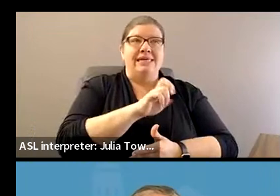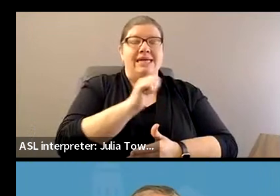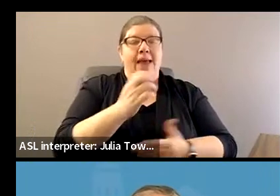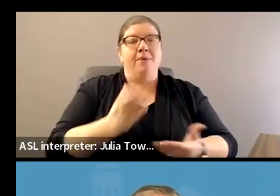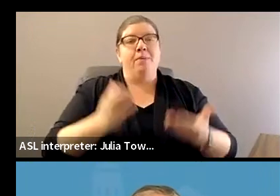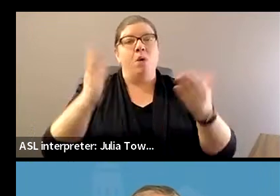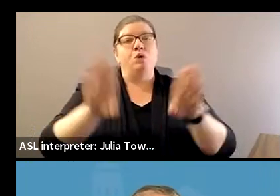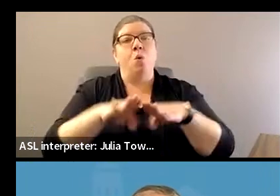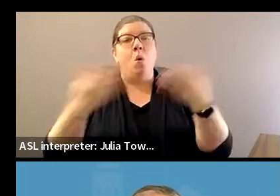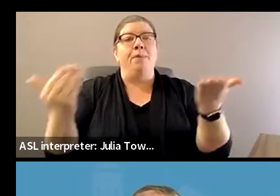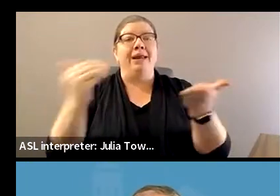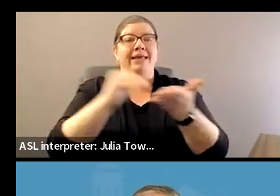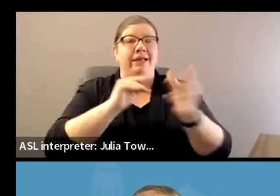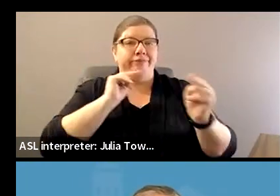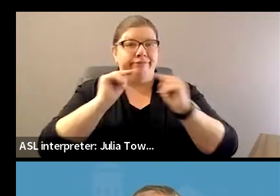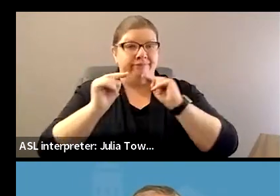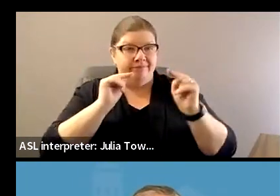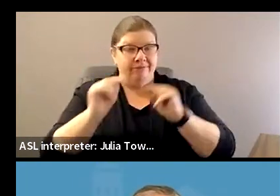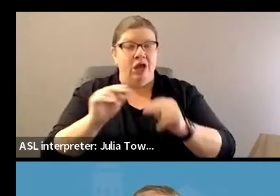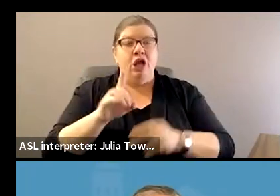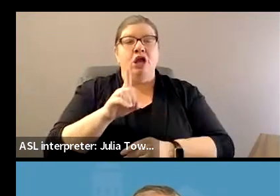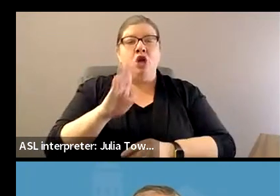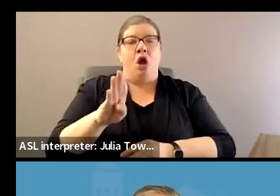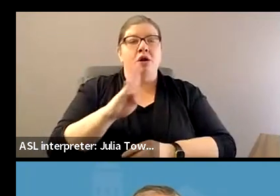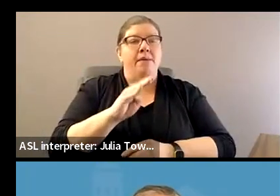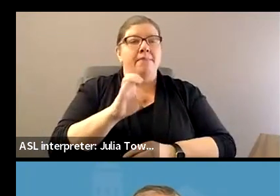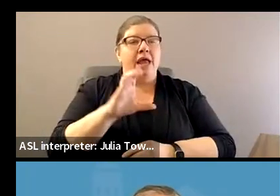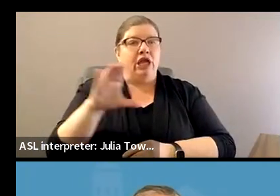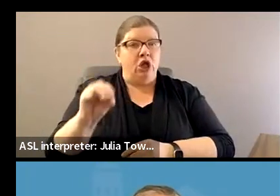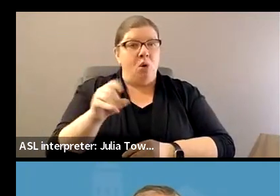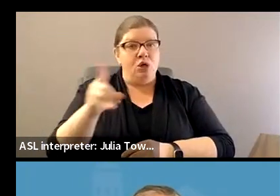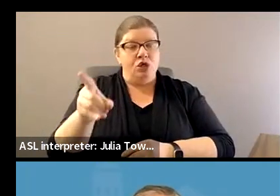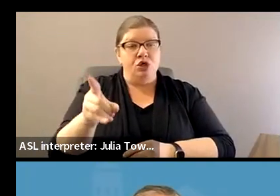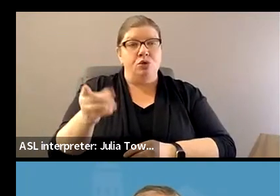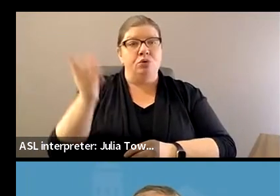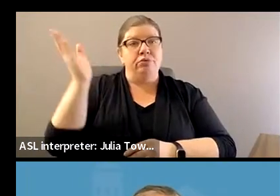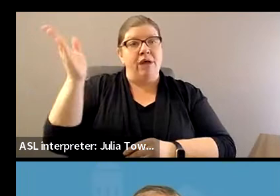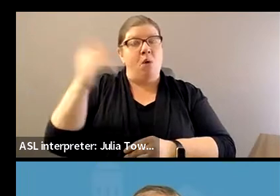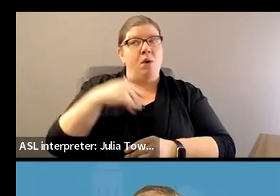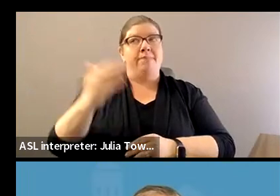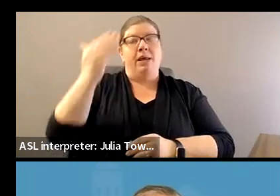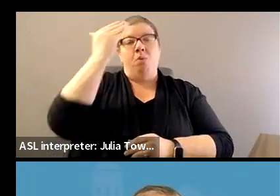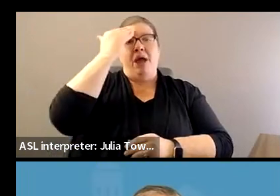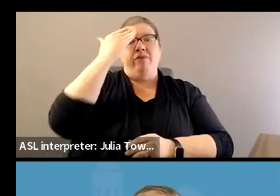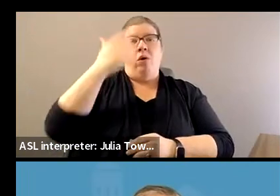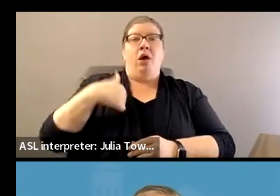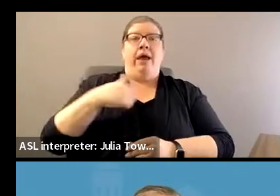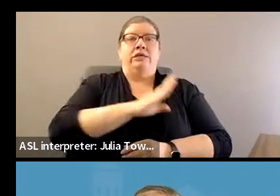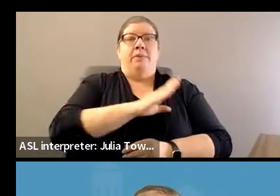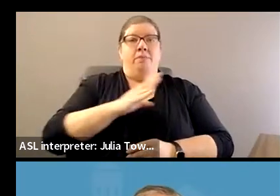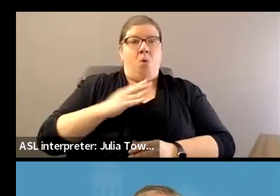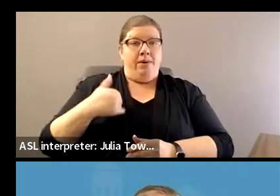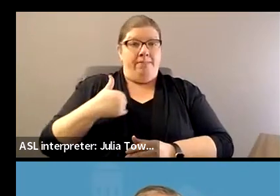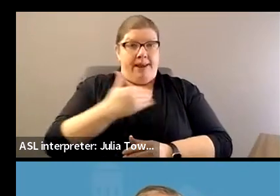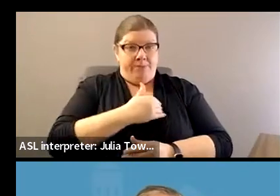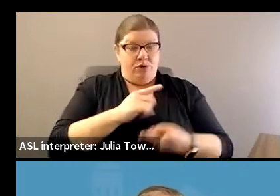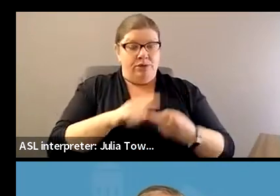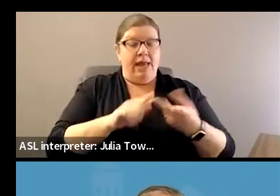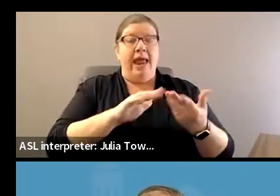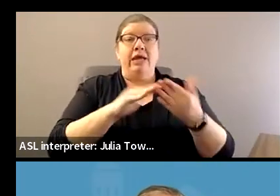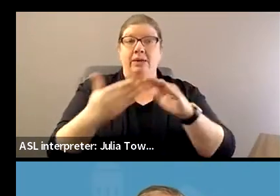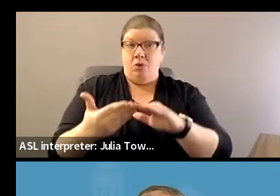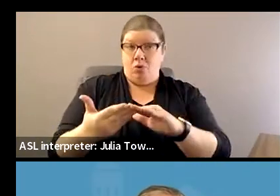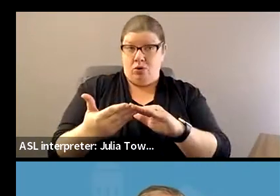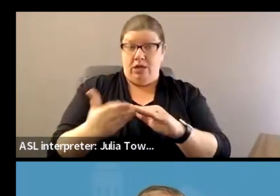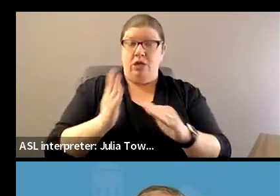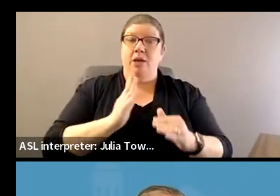to reopen contract. Dr. Becchio, as you're coming forward, I just want to be mindful of us board members and the community. The